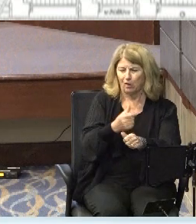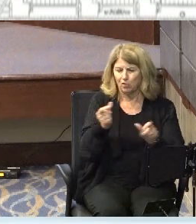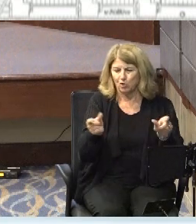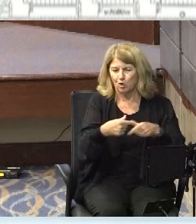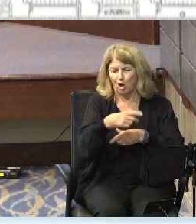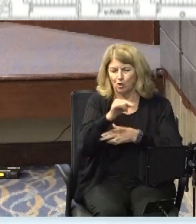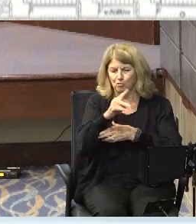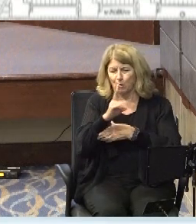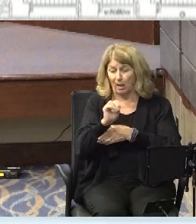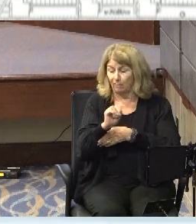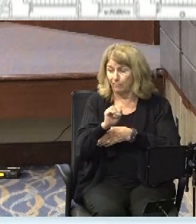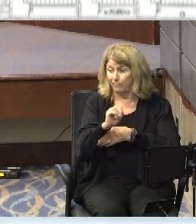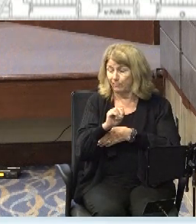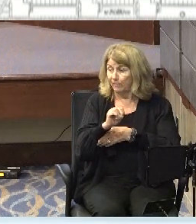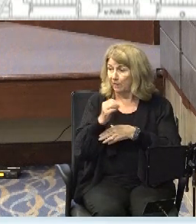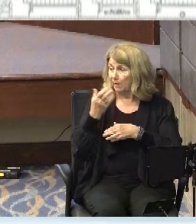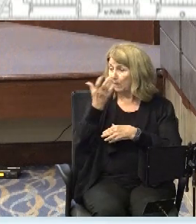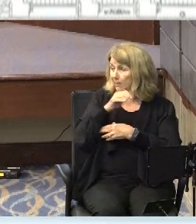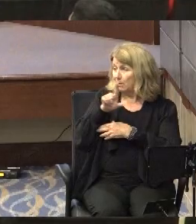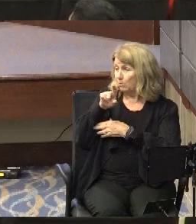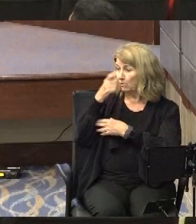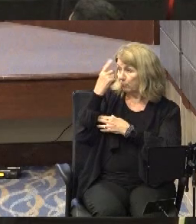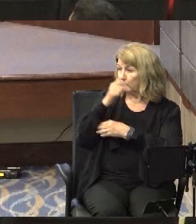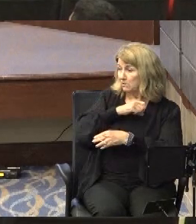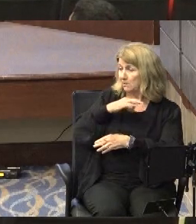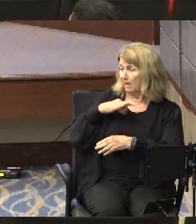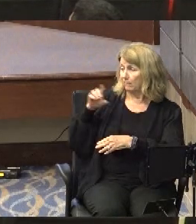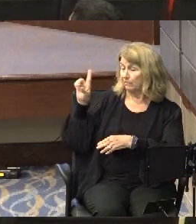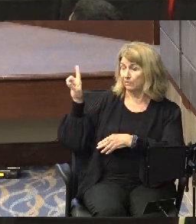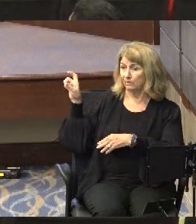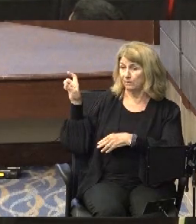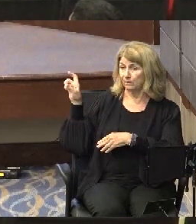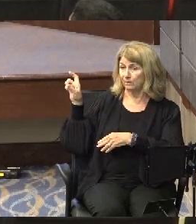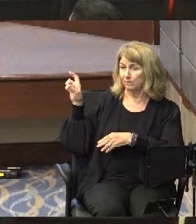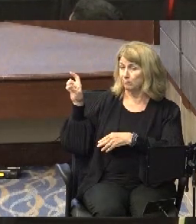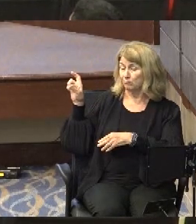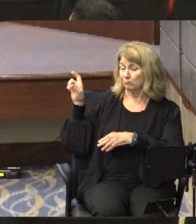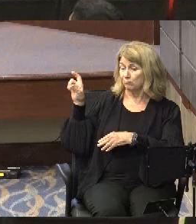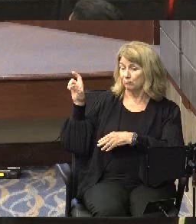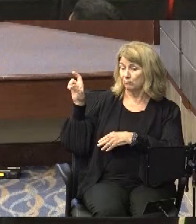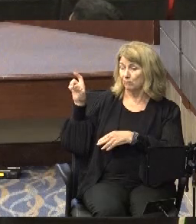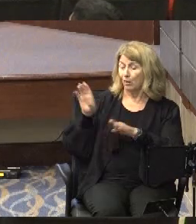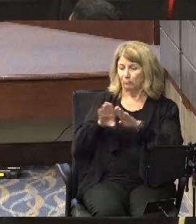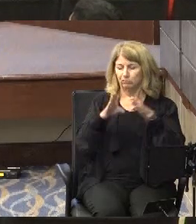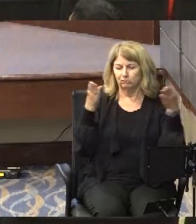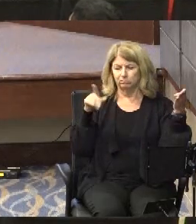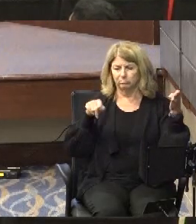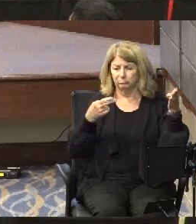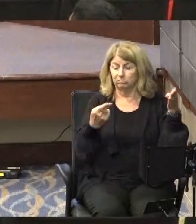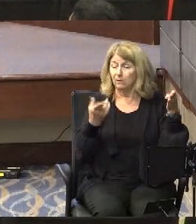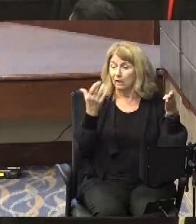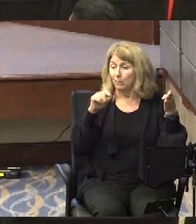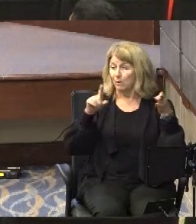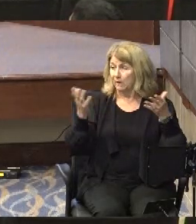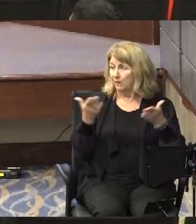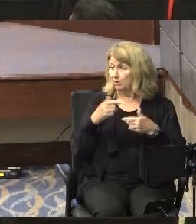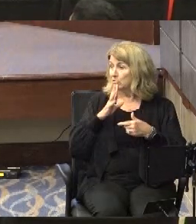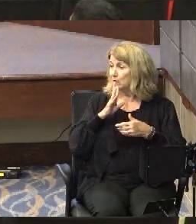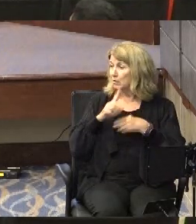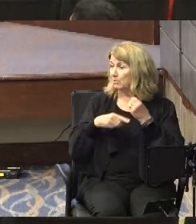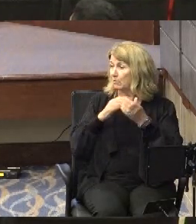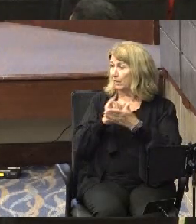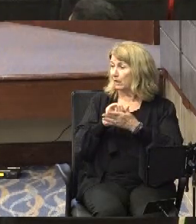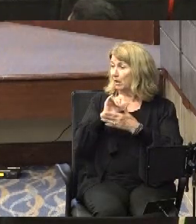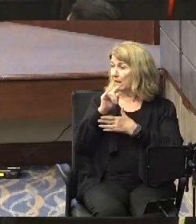right. Any questions for staff? Nope. All right. Let's open the public hearing. Is there anyone here to speak on this item?